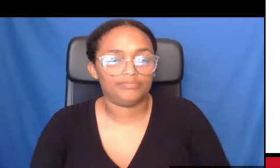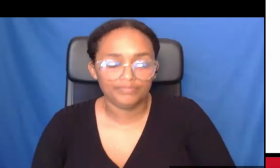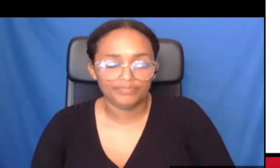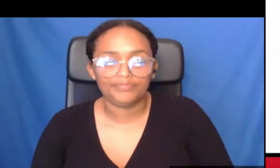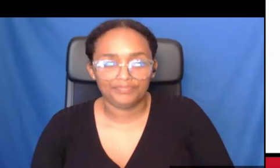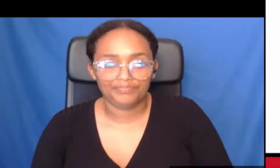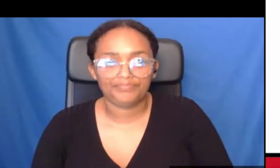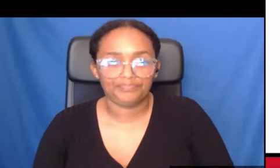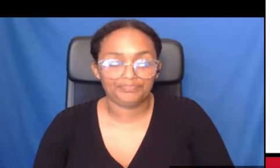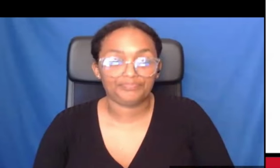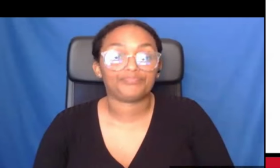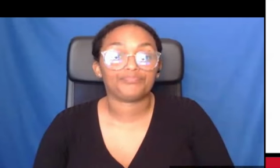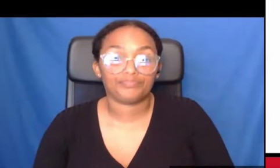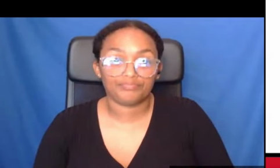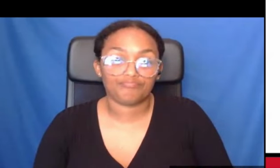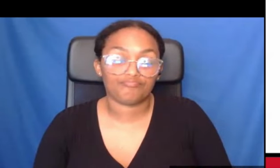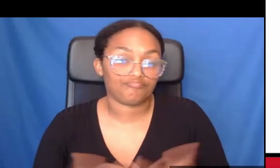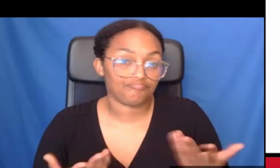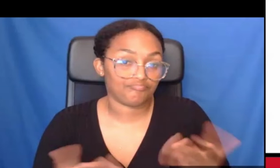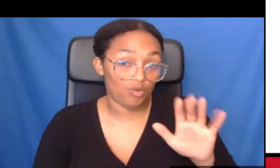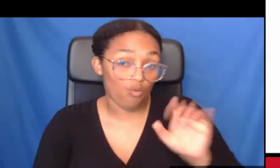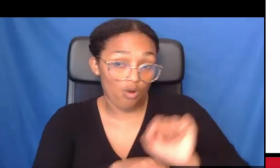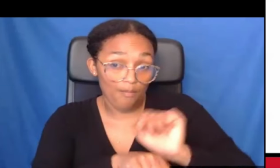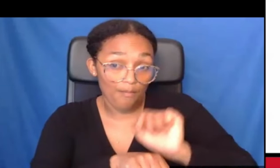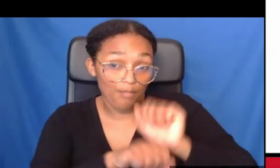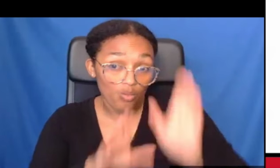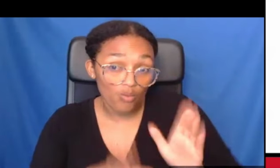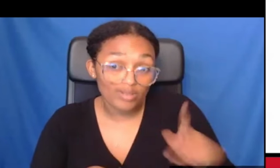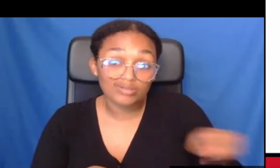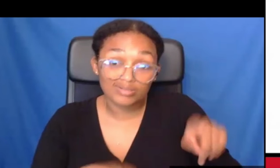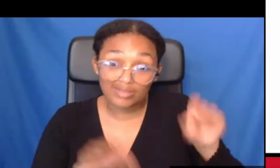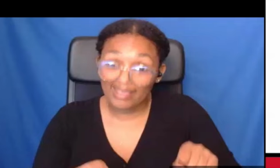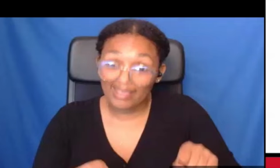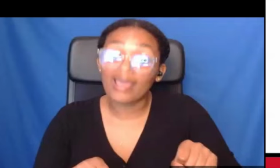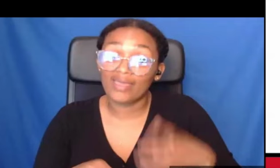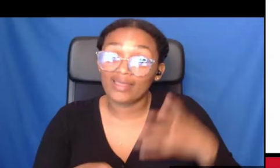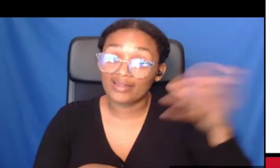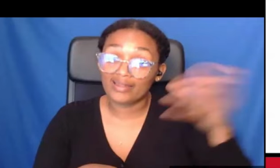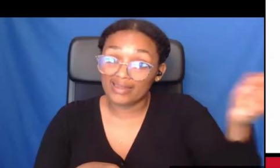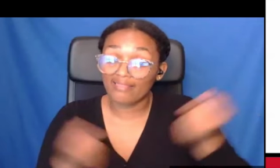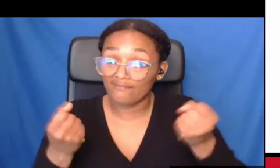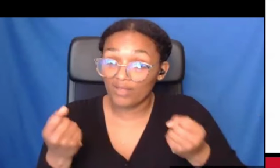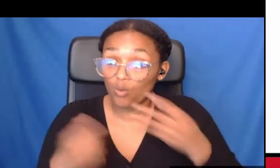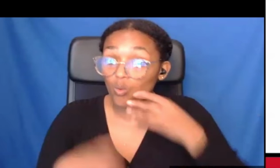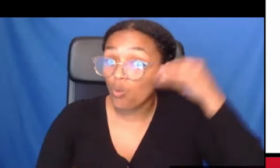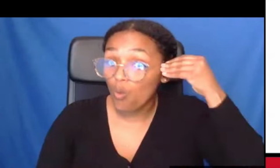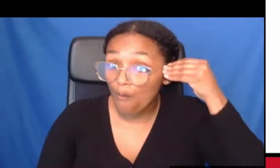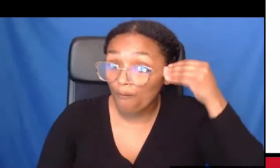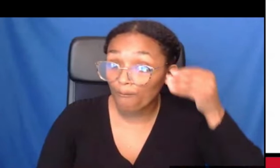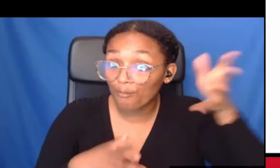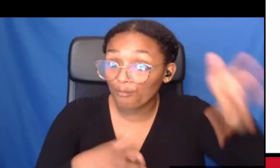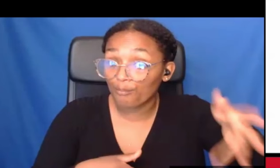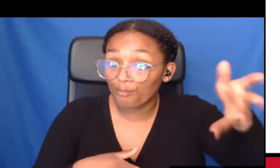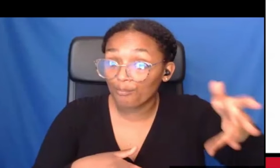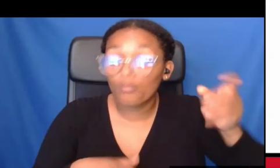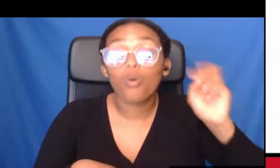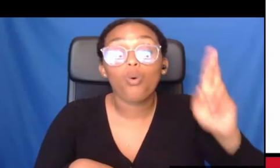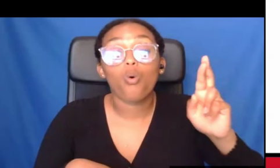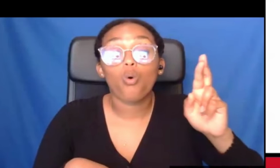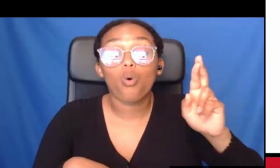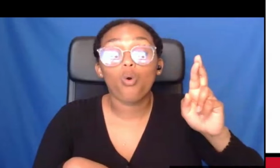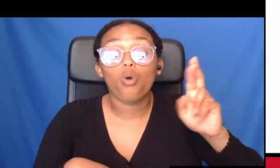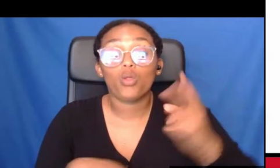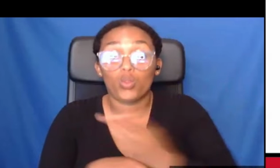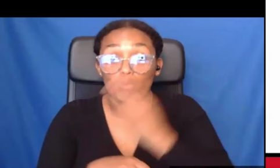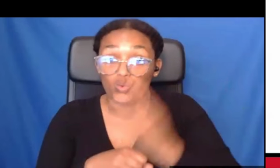Do you allow your employees to take the vehicle home, or is its use restricted